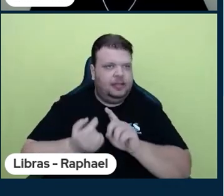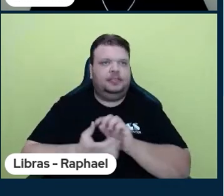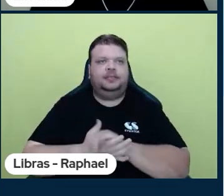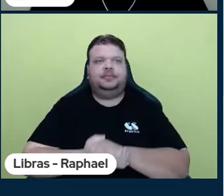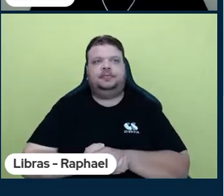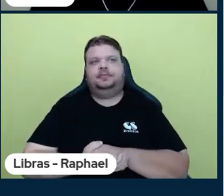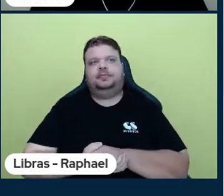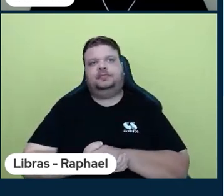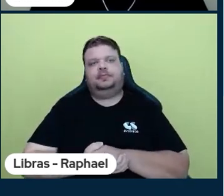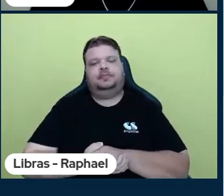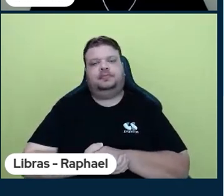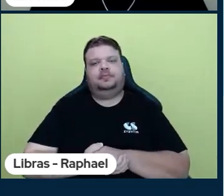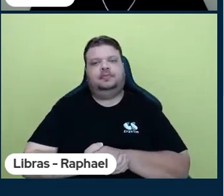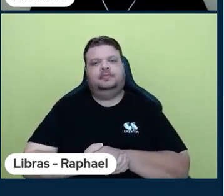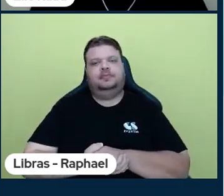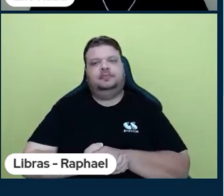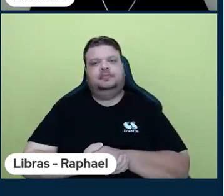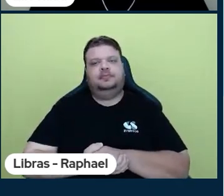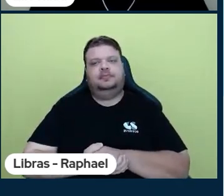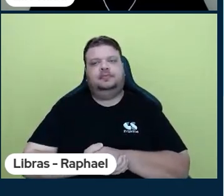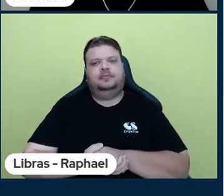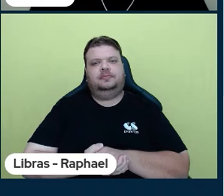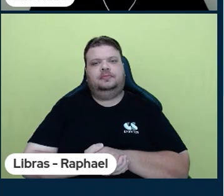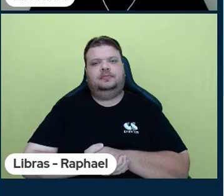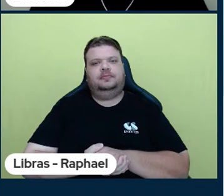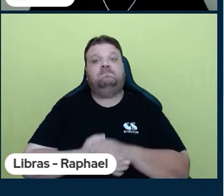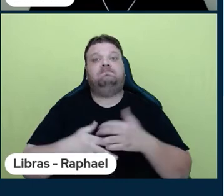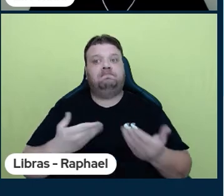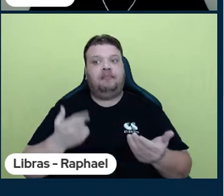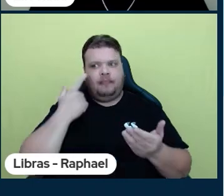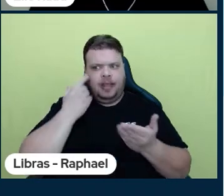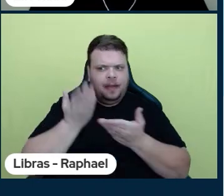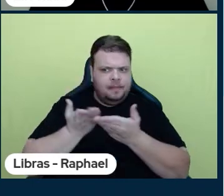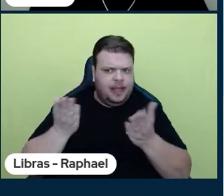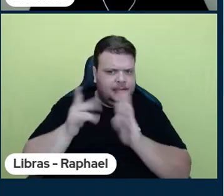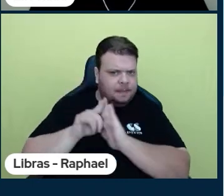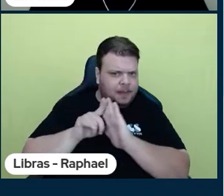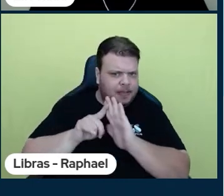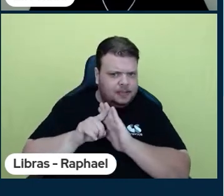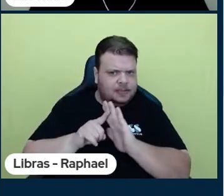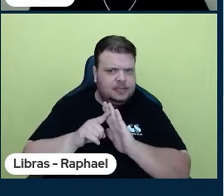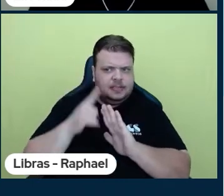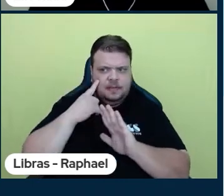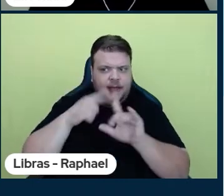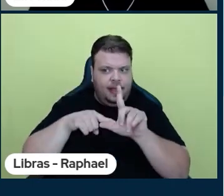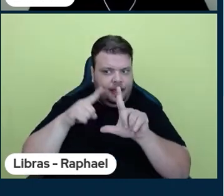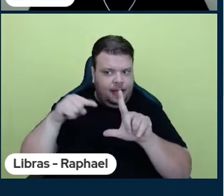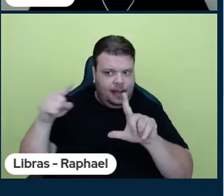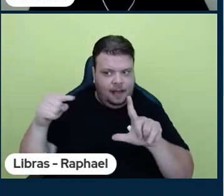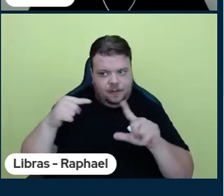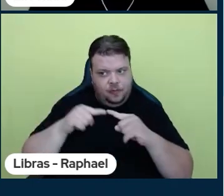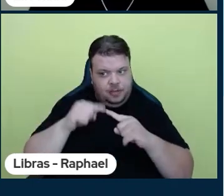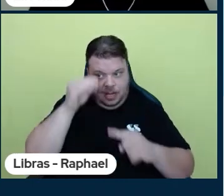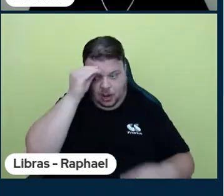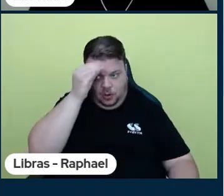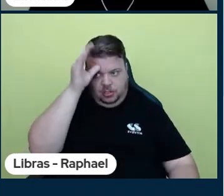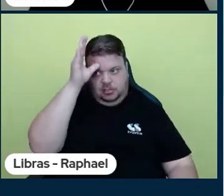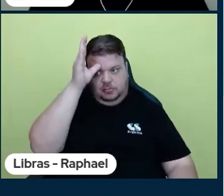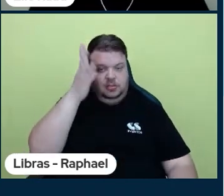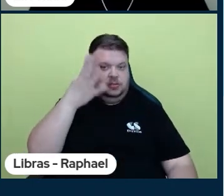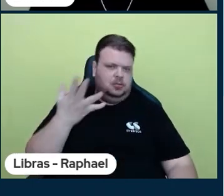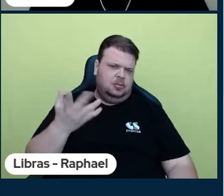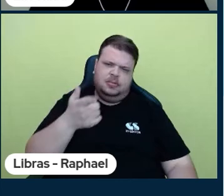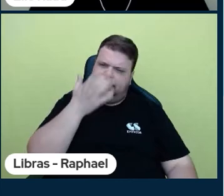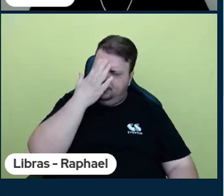different entities that are highlighted in colors. Those are part of the knowledge graph. The question is, what is the